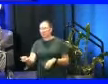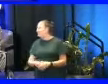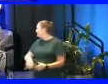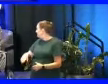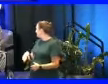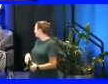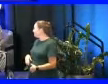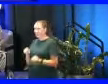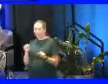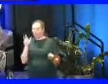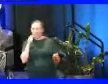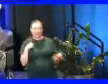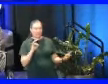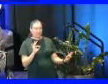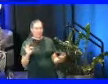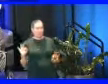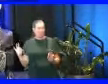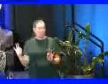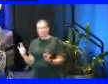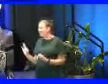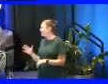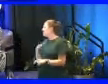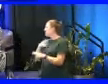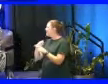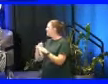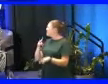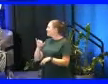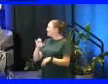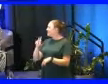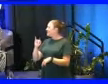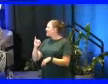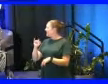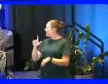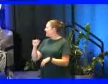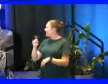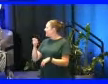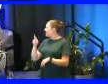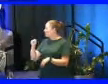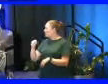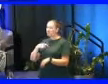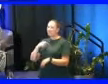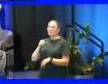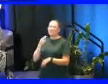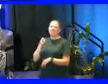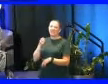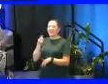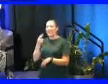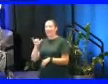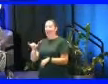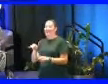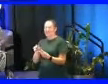Sure. Can everybody hear me? My name is Vicki Landers. I use she, they pronouns.